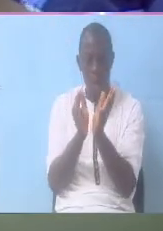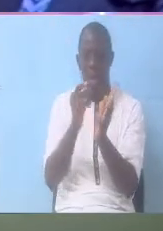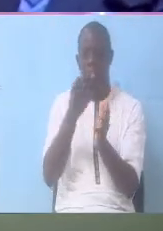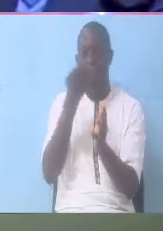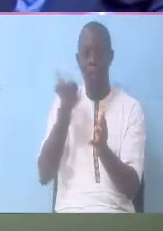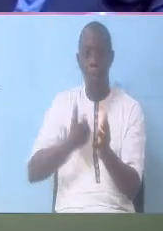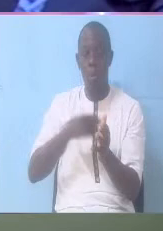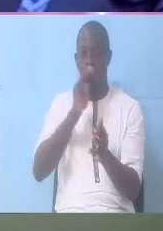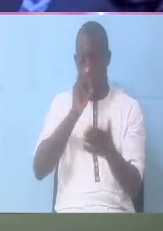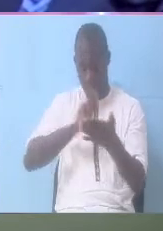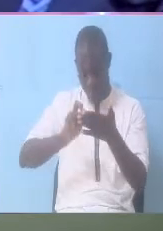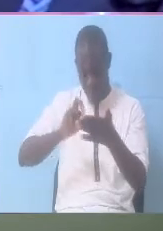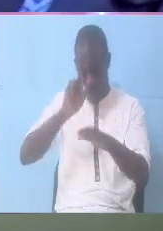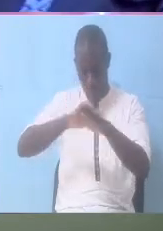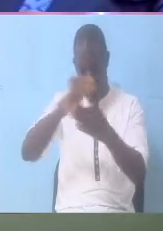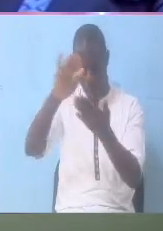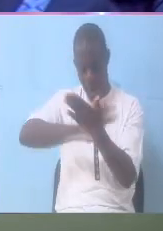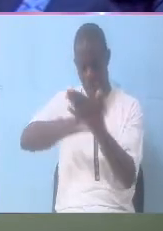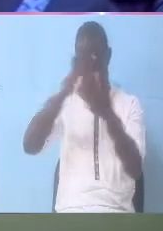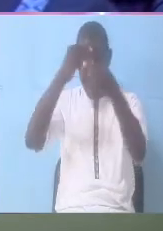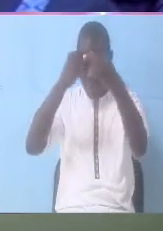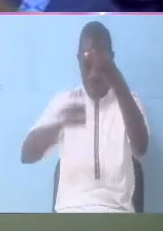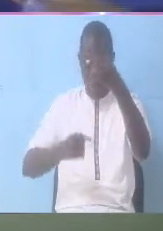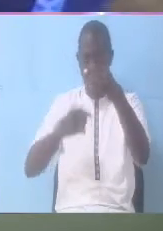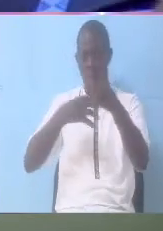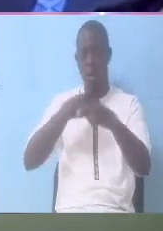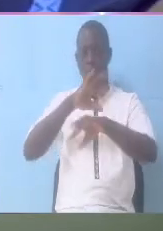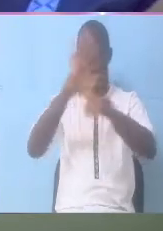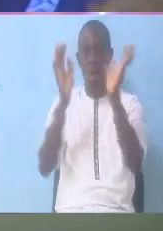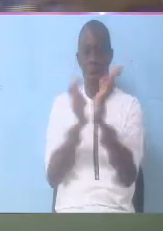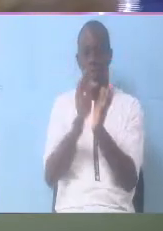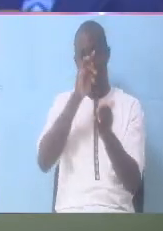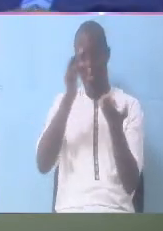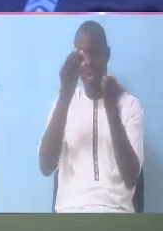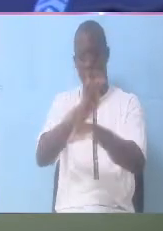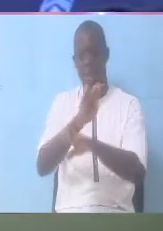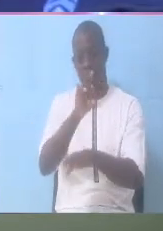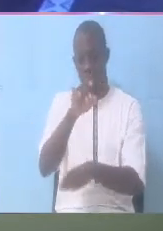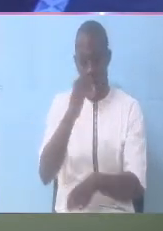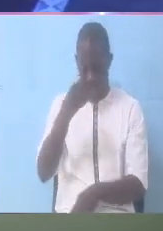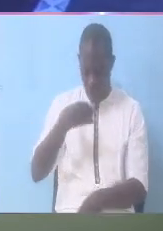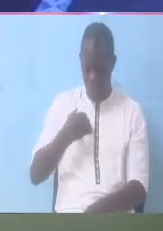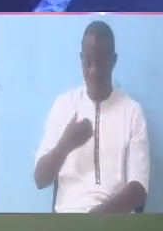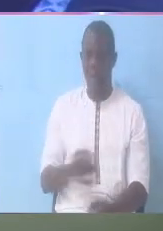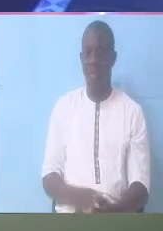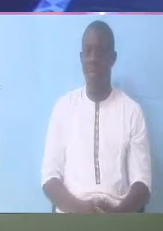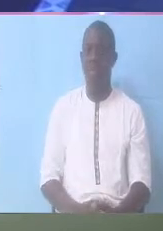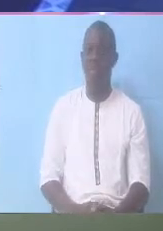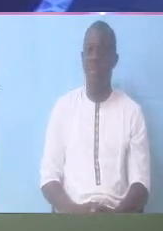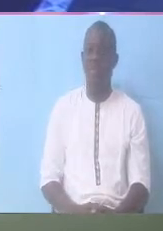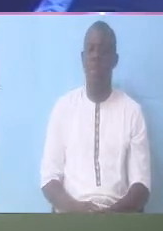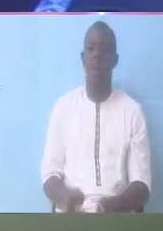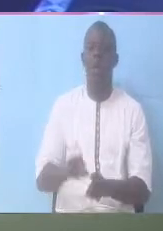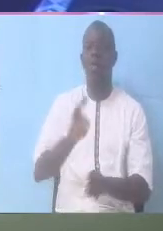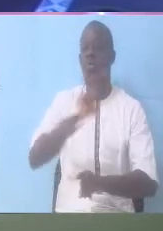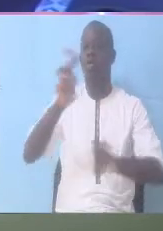list dead. No, not to talk about him anymore. Not all of them